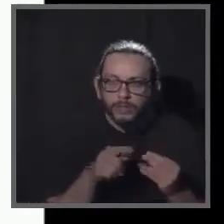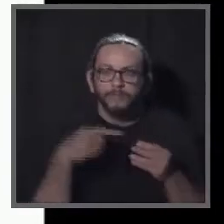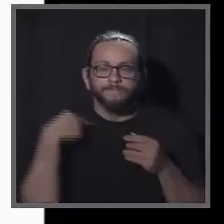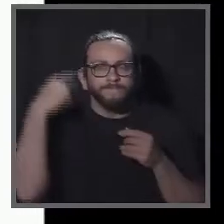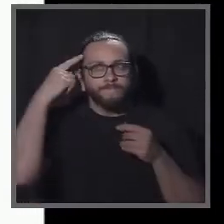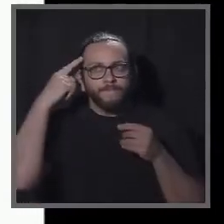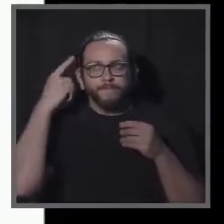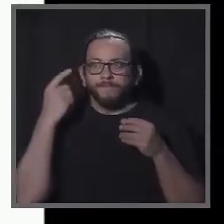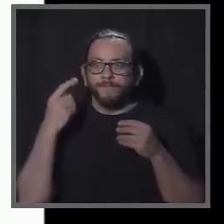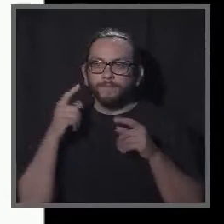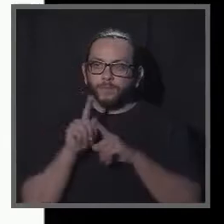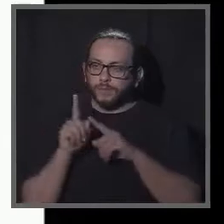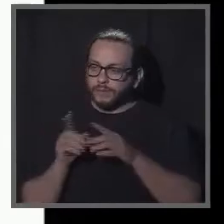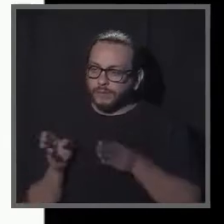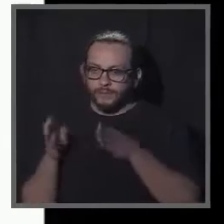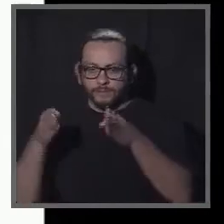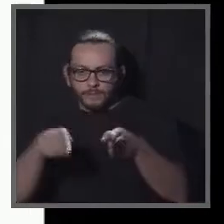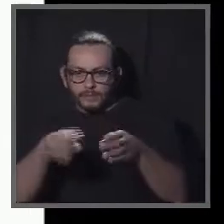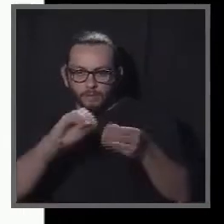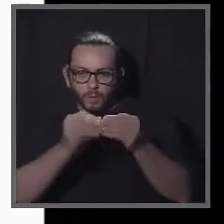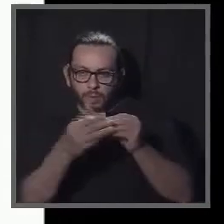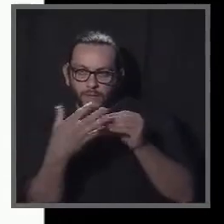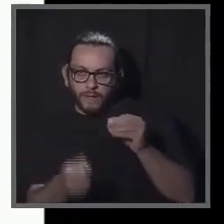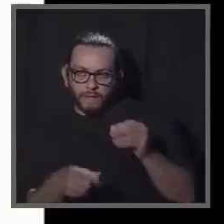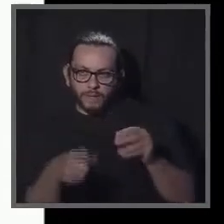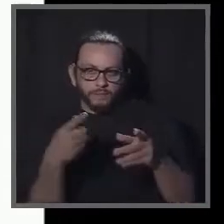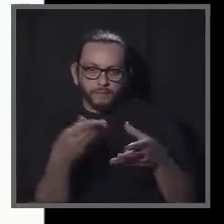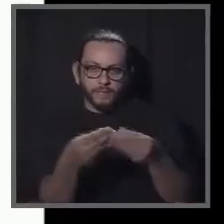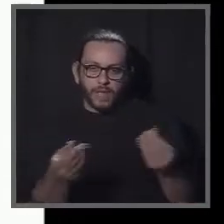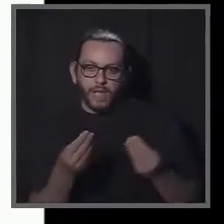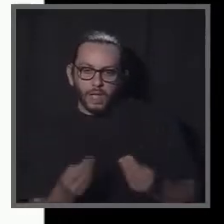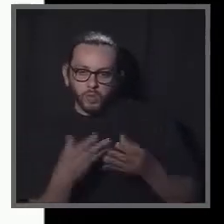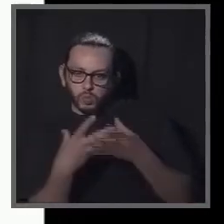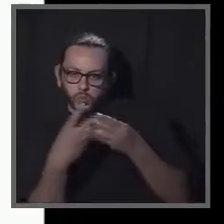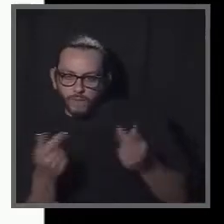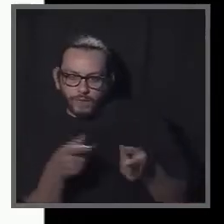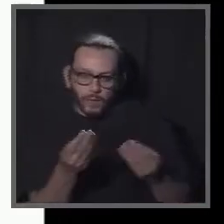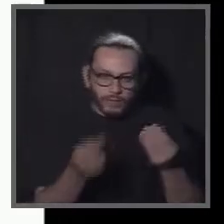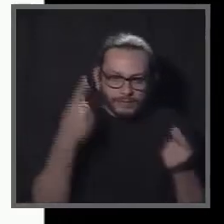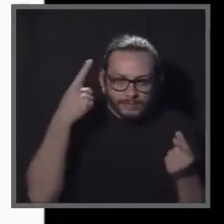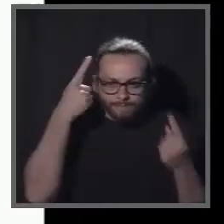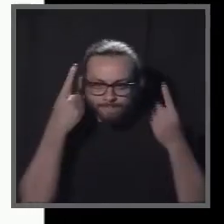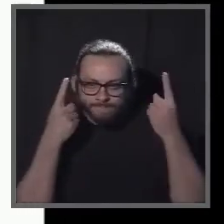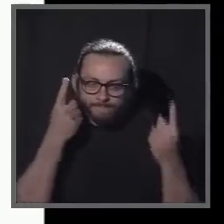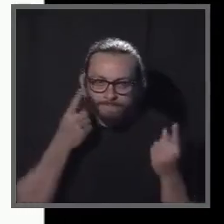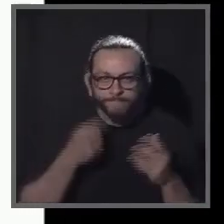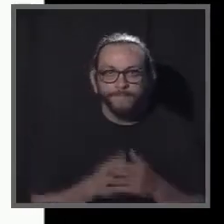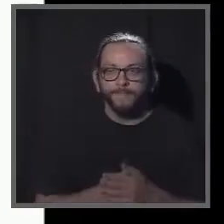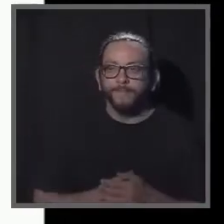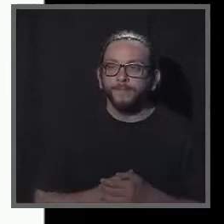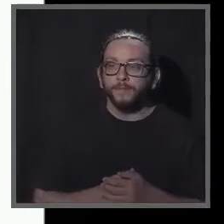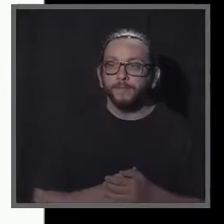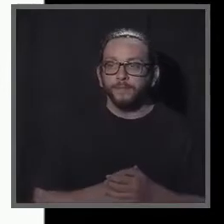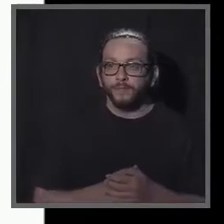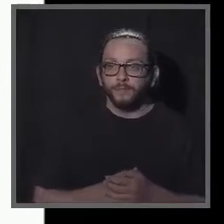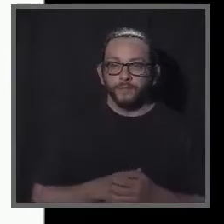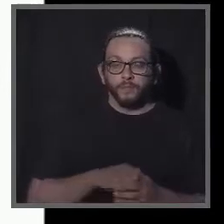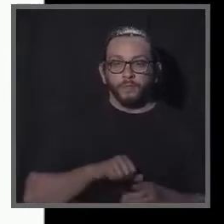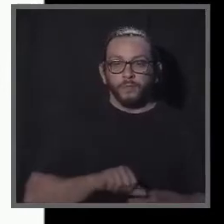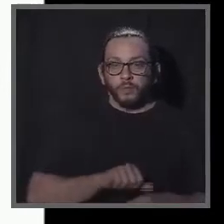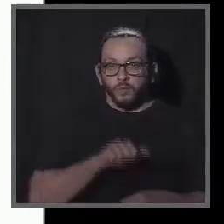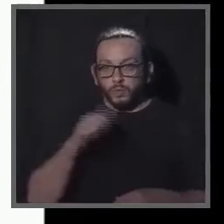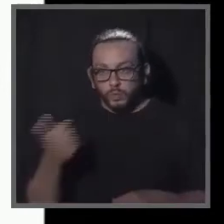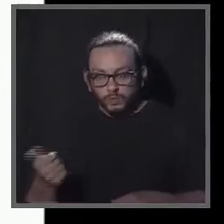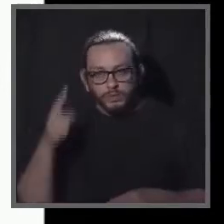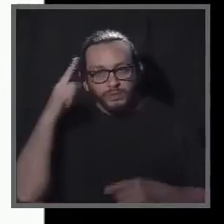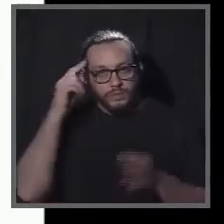territory, of that community. And another important part of